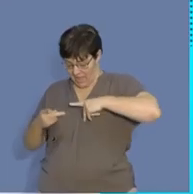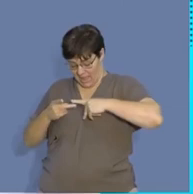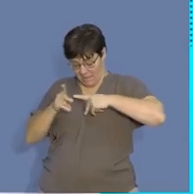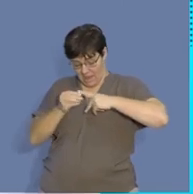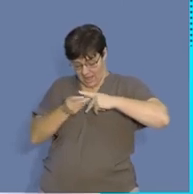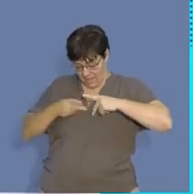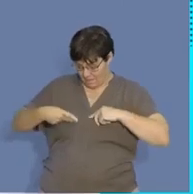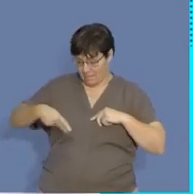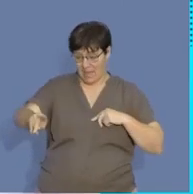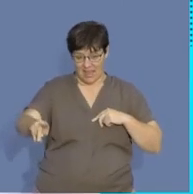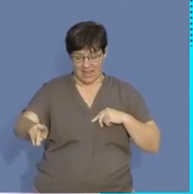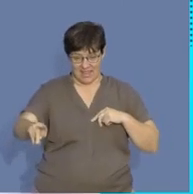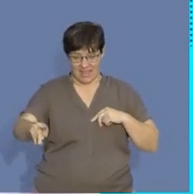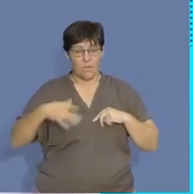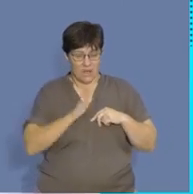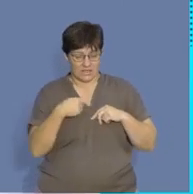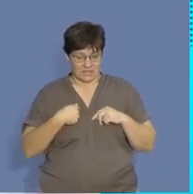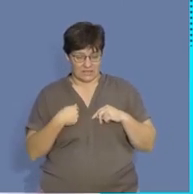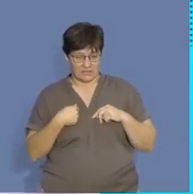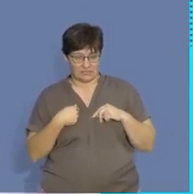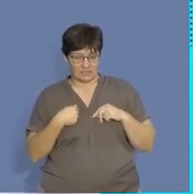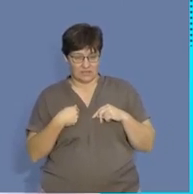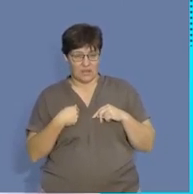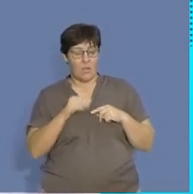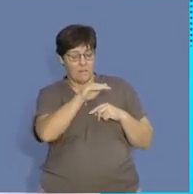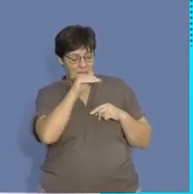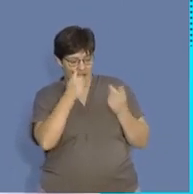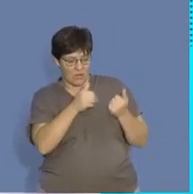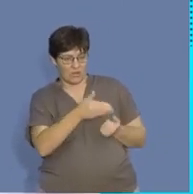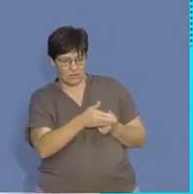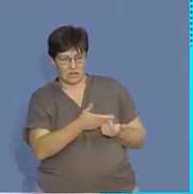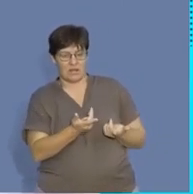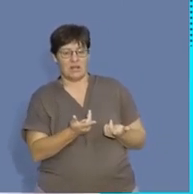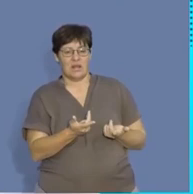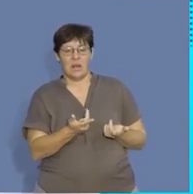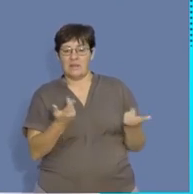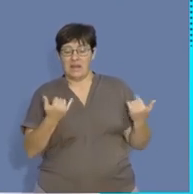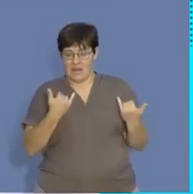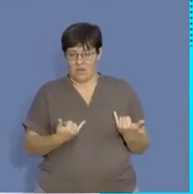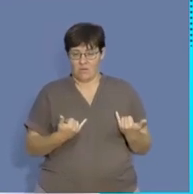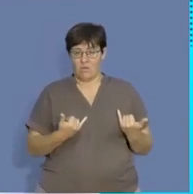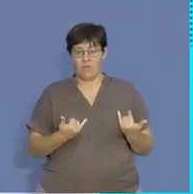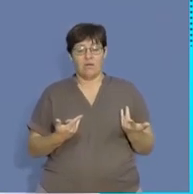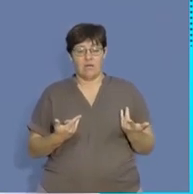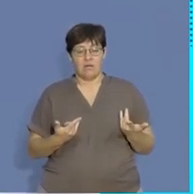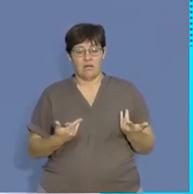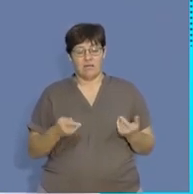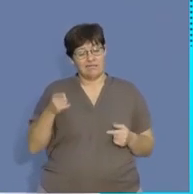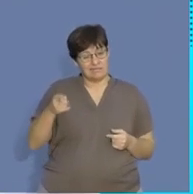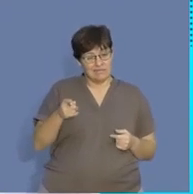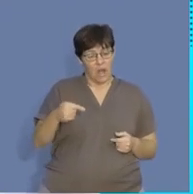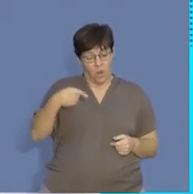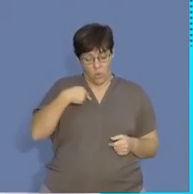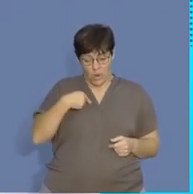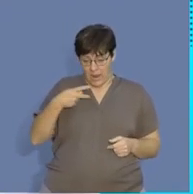That money goes into our bank account, and we then use that money to pay our creditors. Now, in